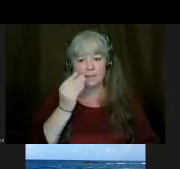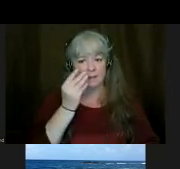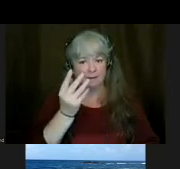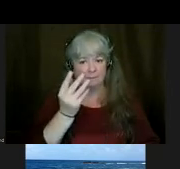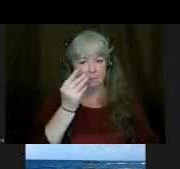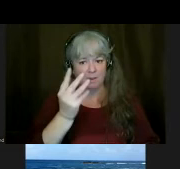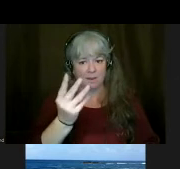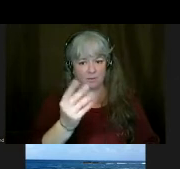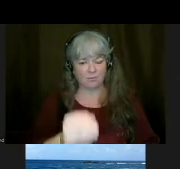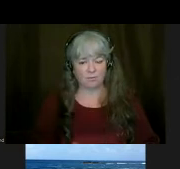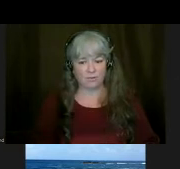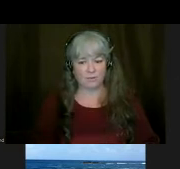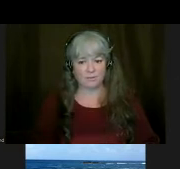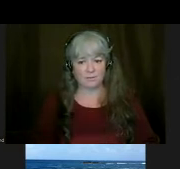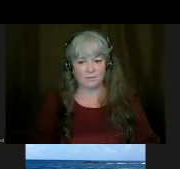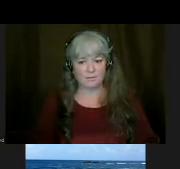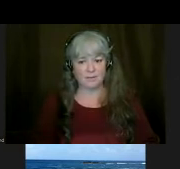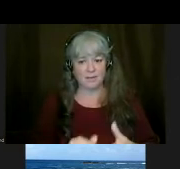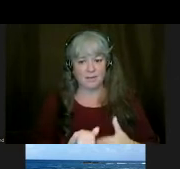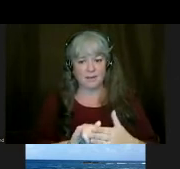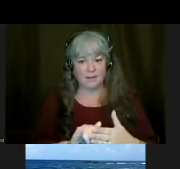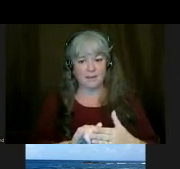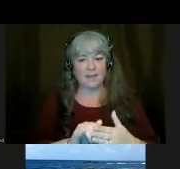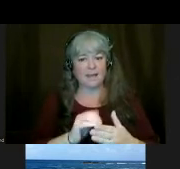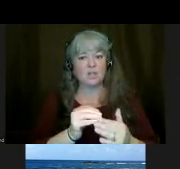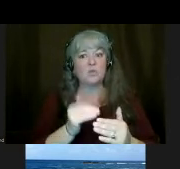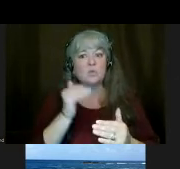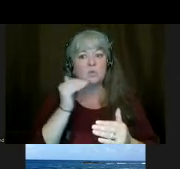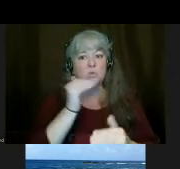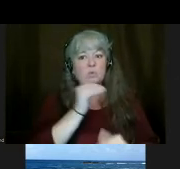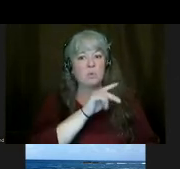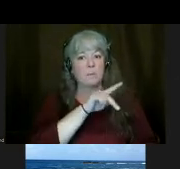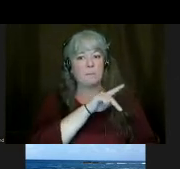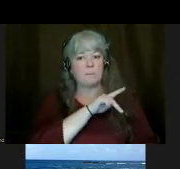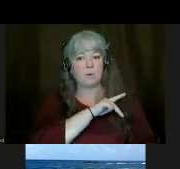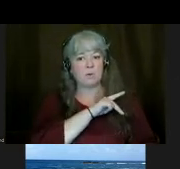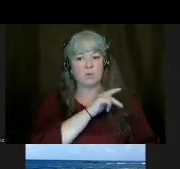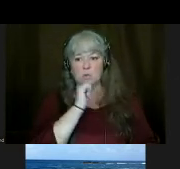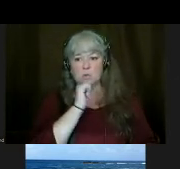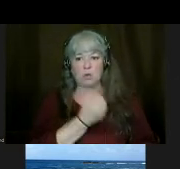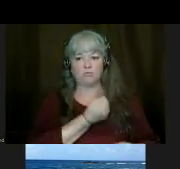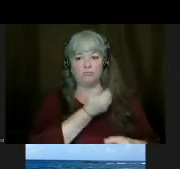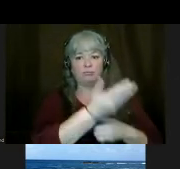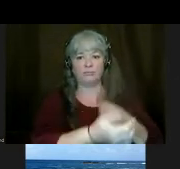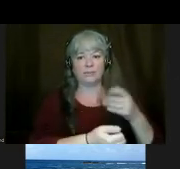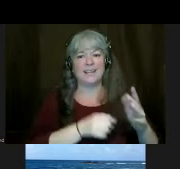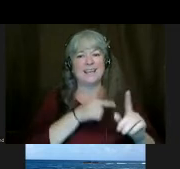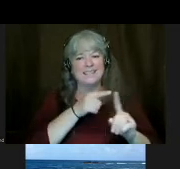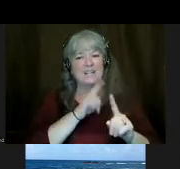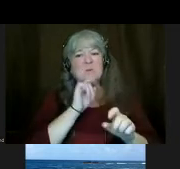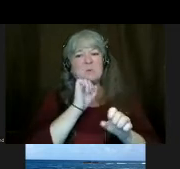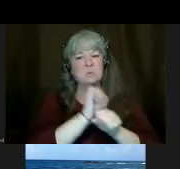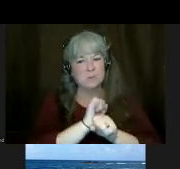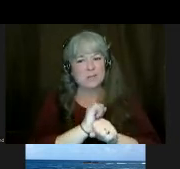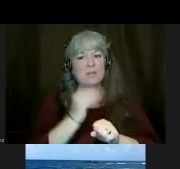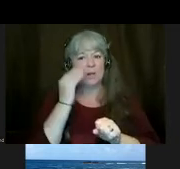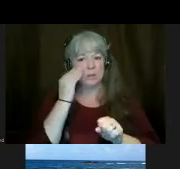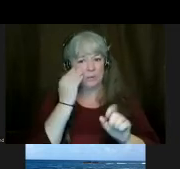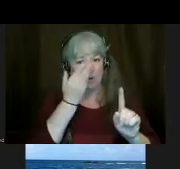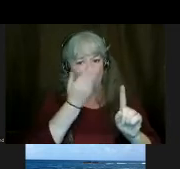information that is too personal until you really get to know the